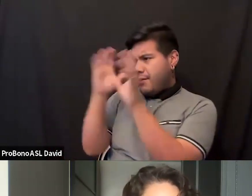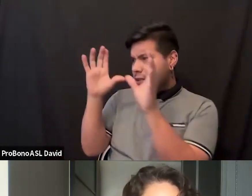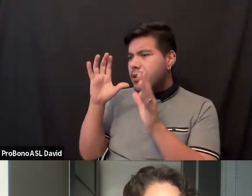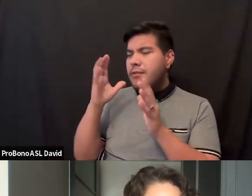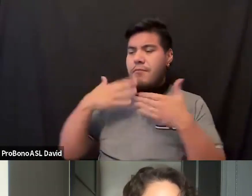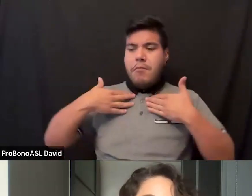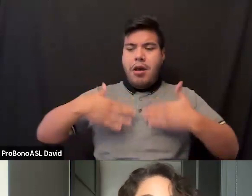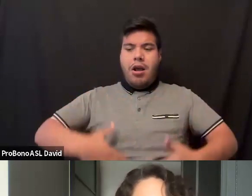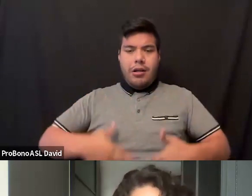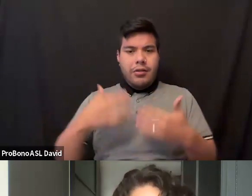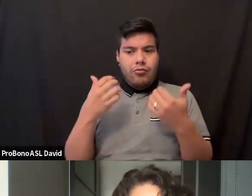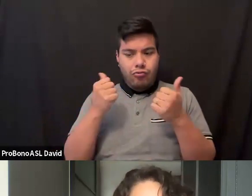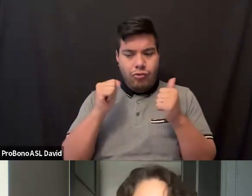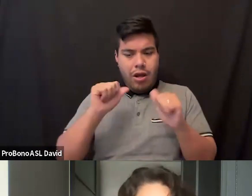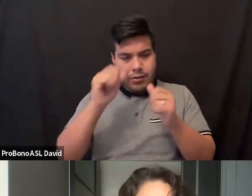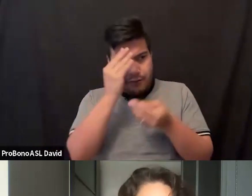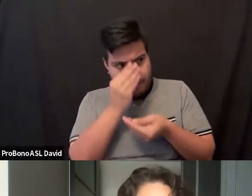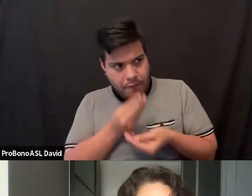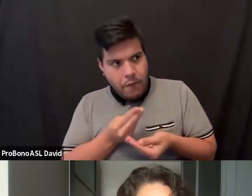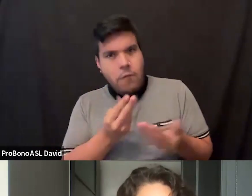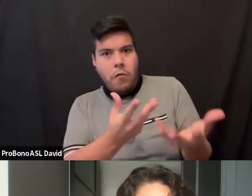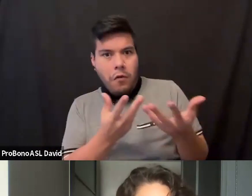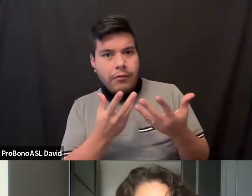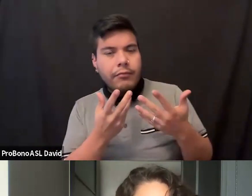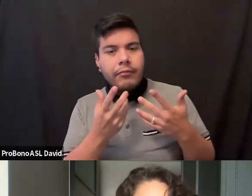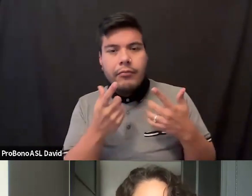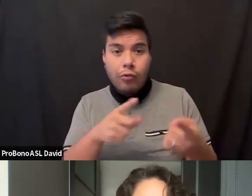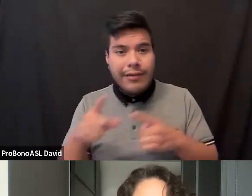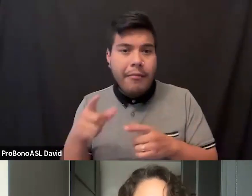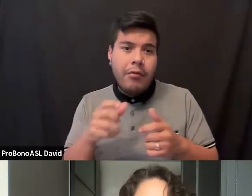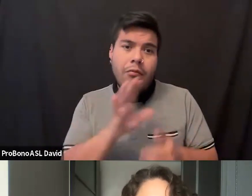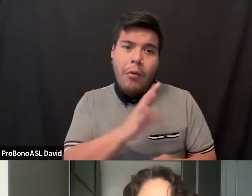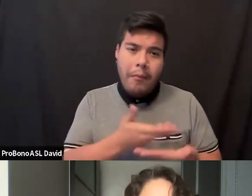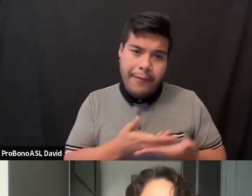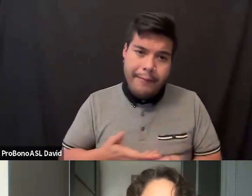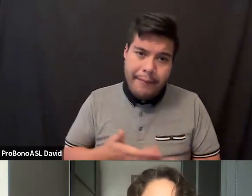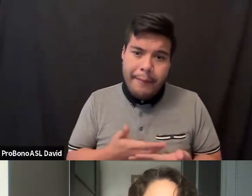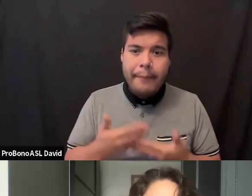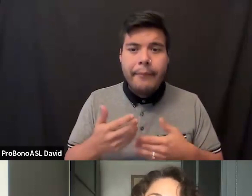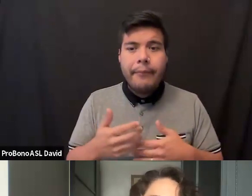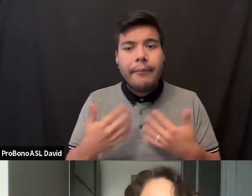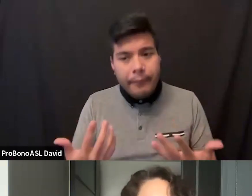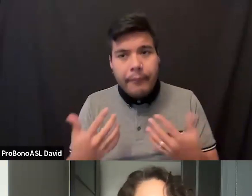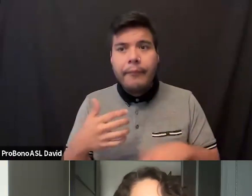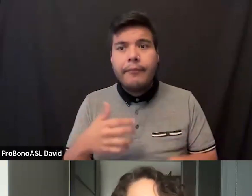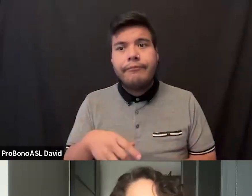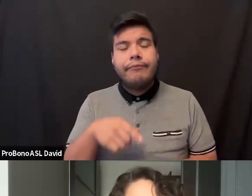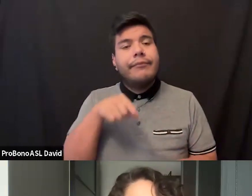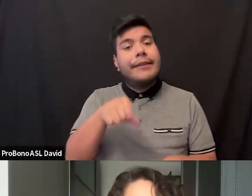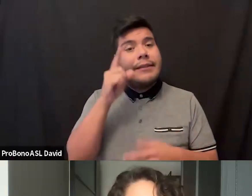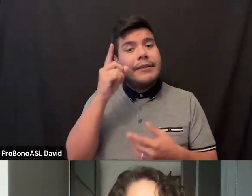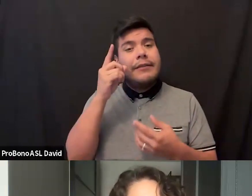to inform them what was going on with the baby. So with this information, I